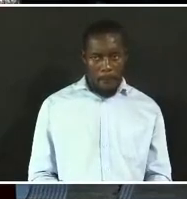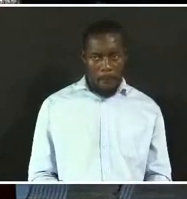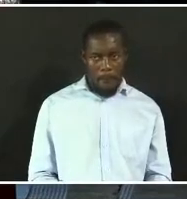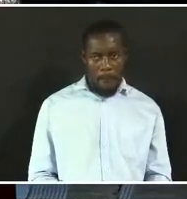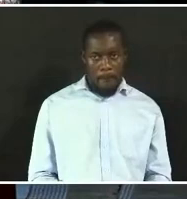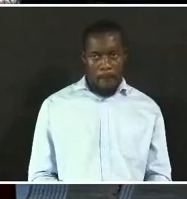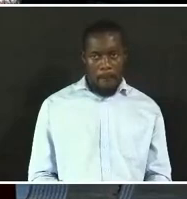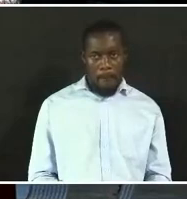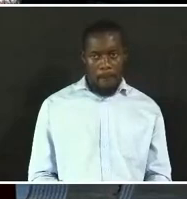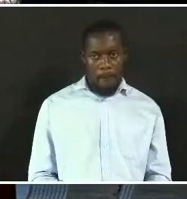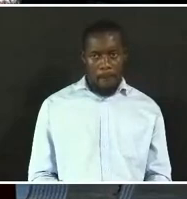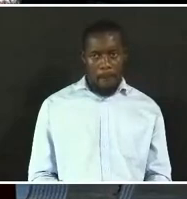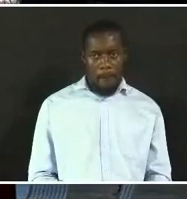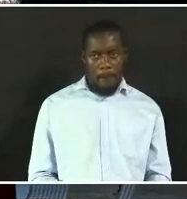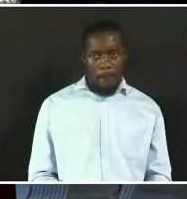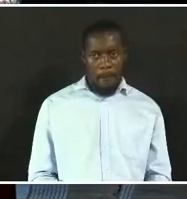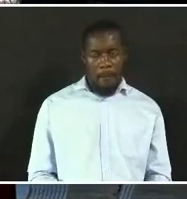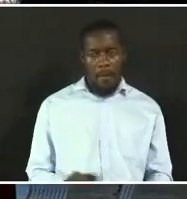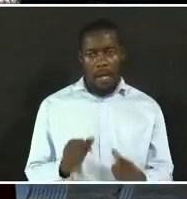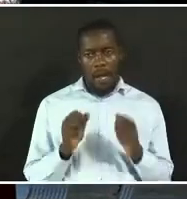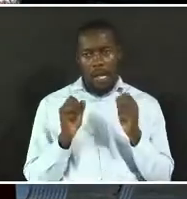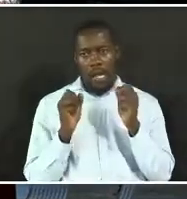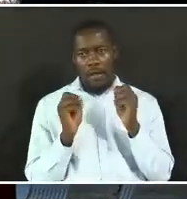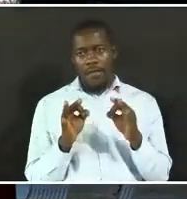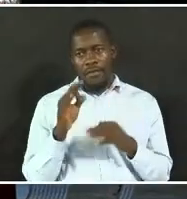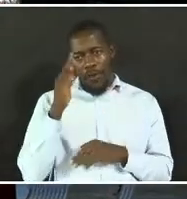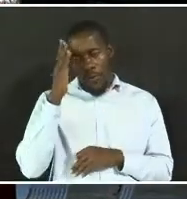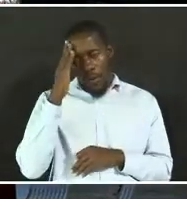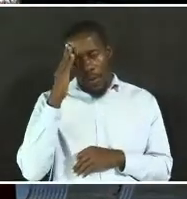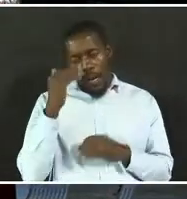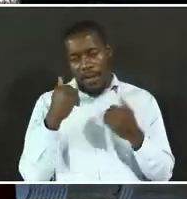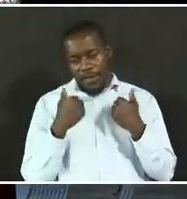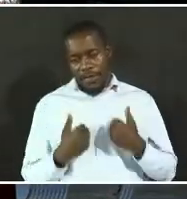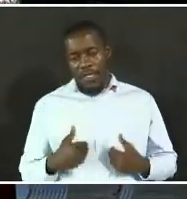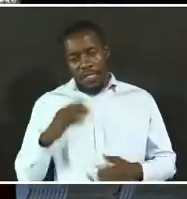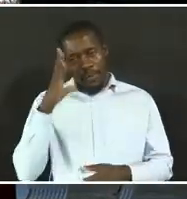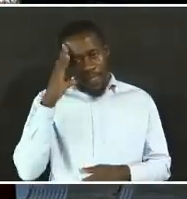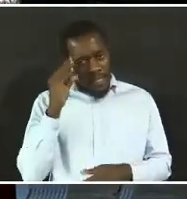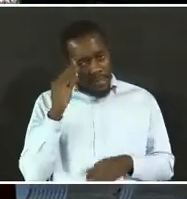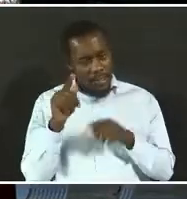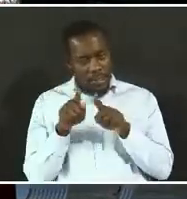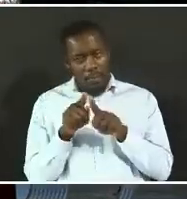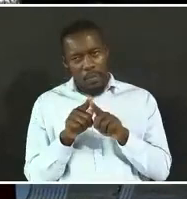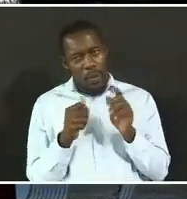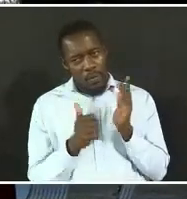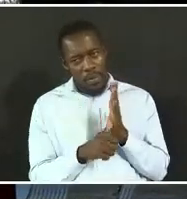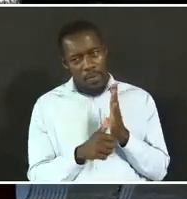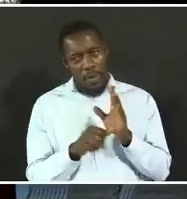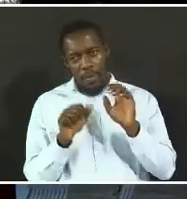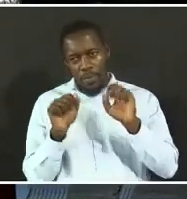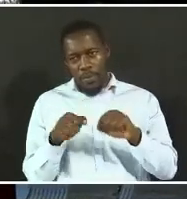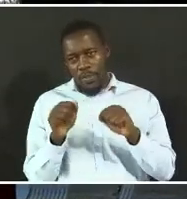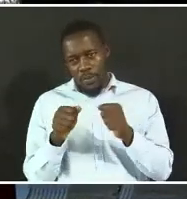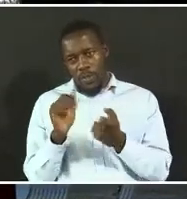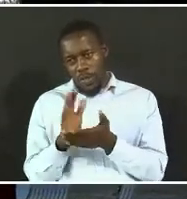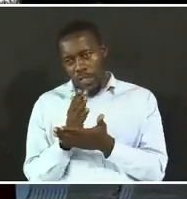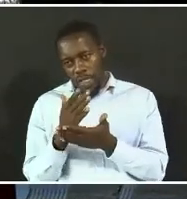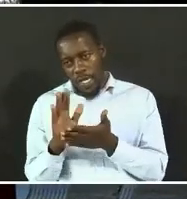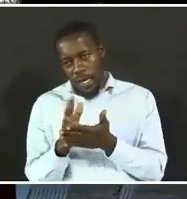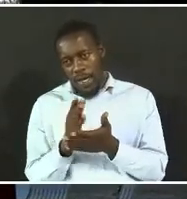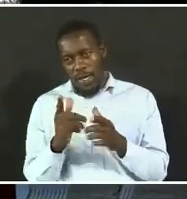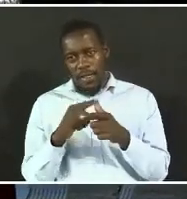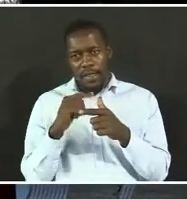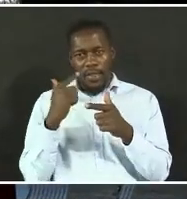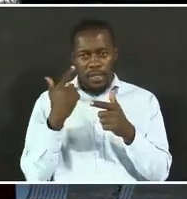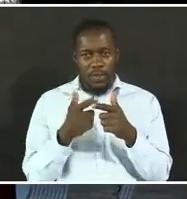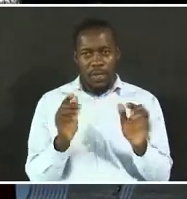their experiences so that they don't feel like they are so lonely. So I urge each one of us, let us go out of our way. Let us learn